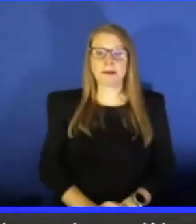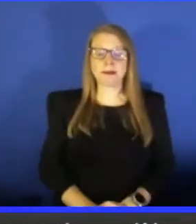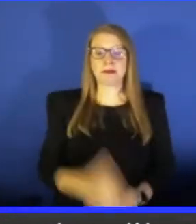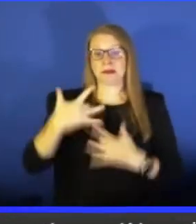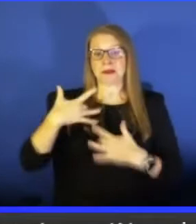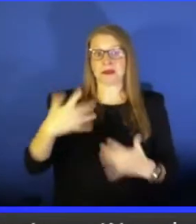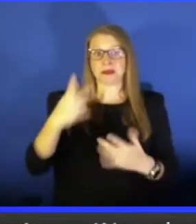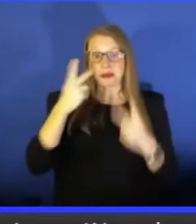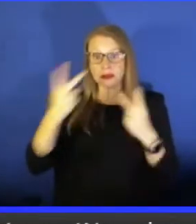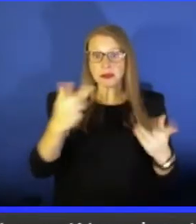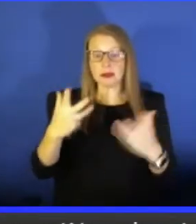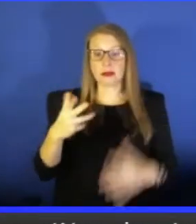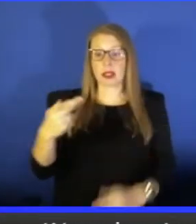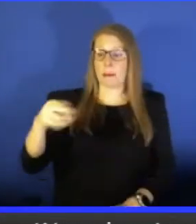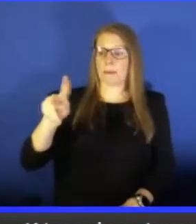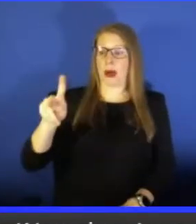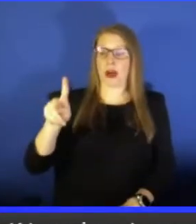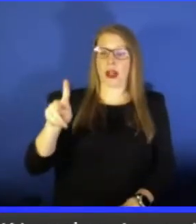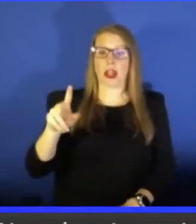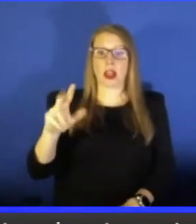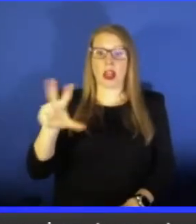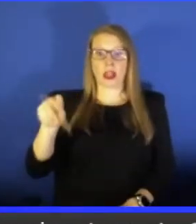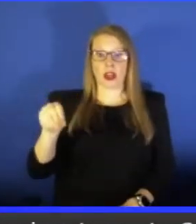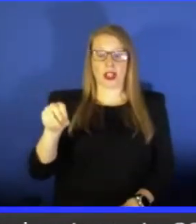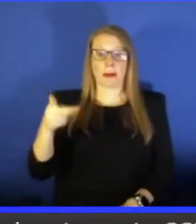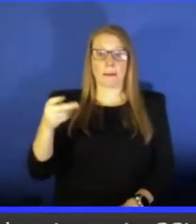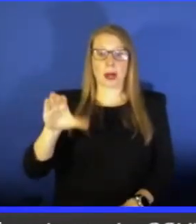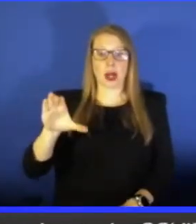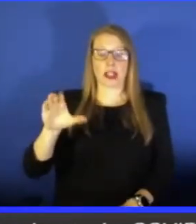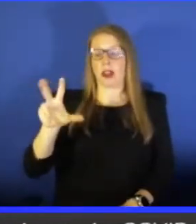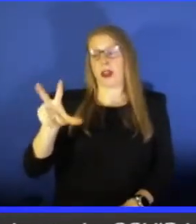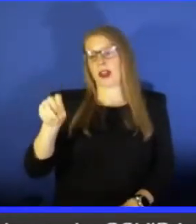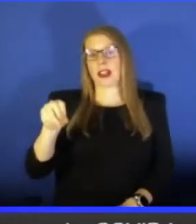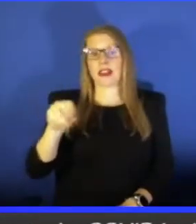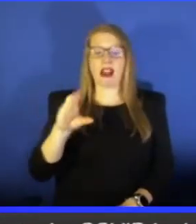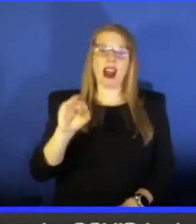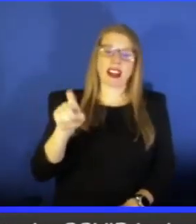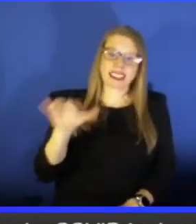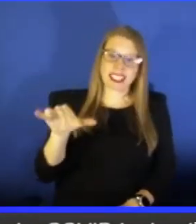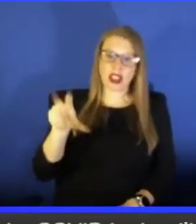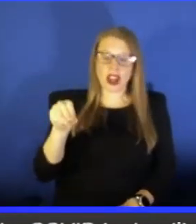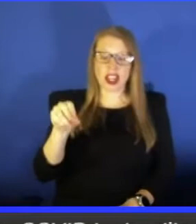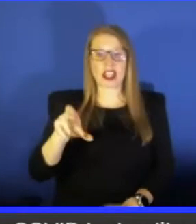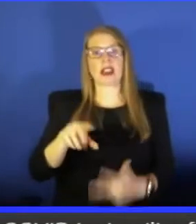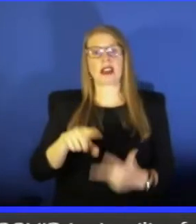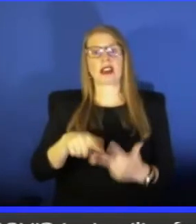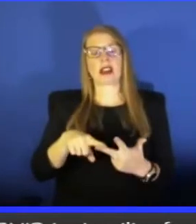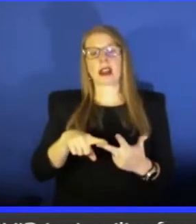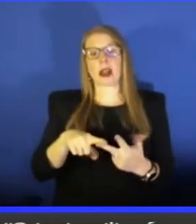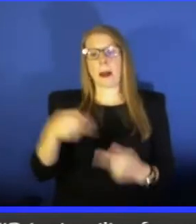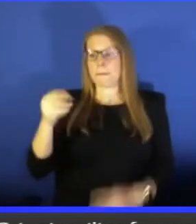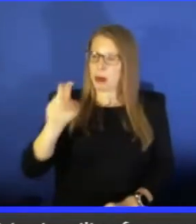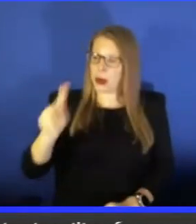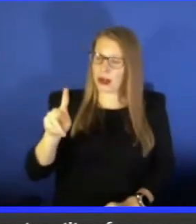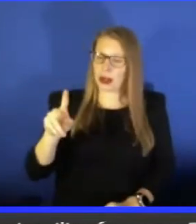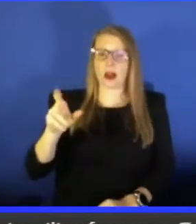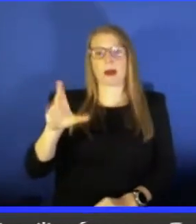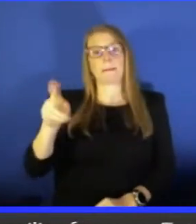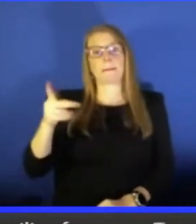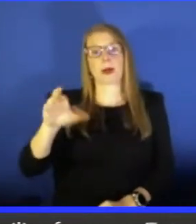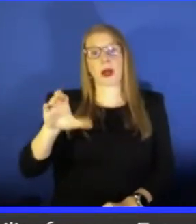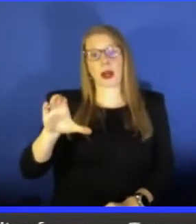completely unresponsive on the ground, they're not breathing, pinpoint pupils, that's your triad for an opioid overdose. And I do just want to say